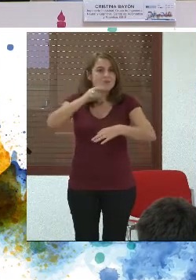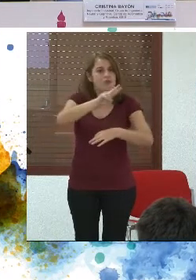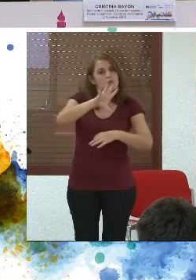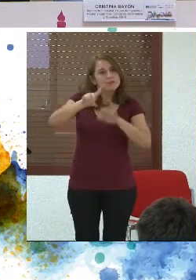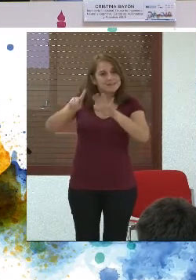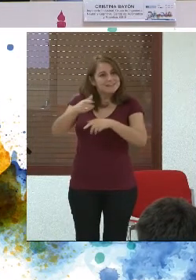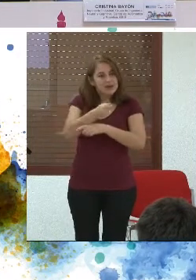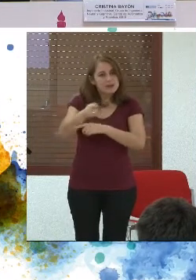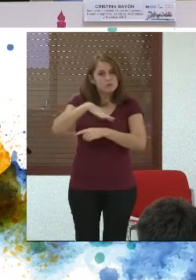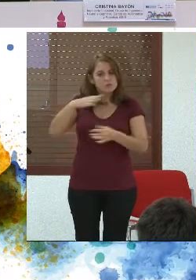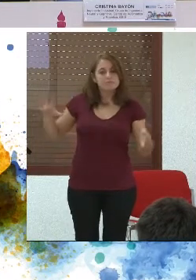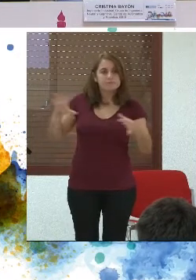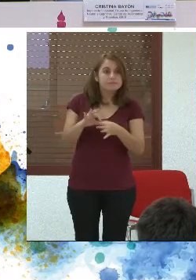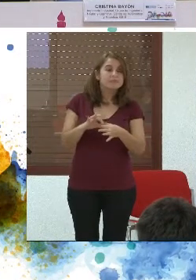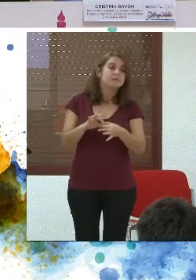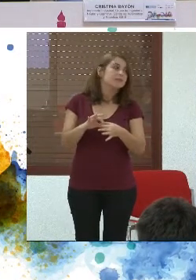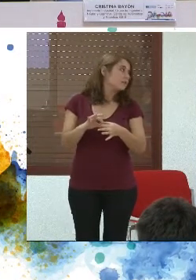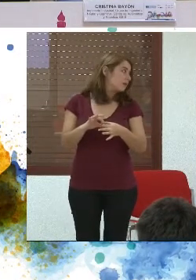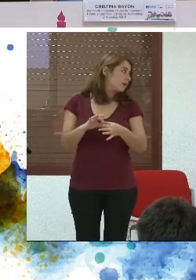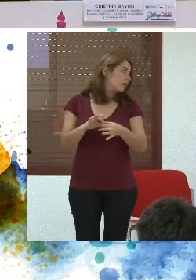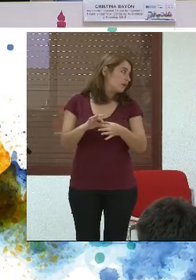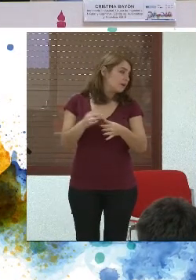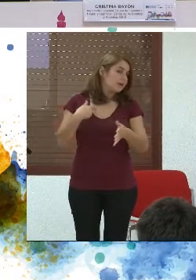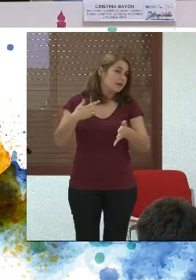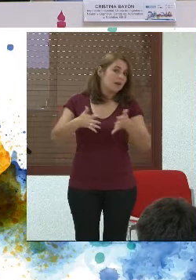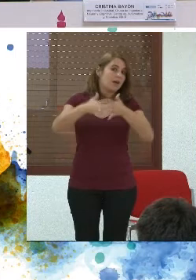time 260 channels.